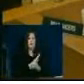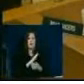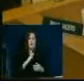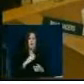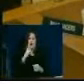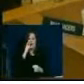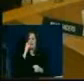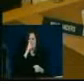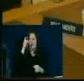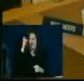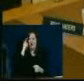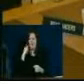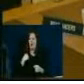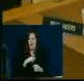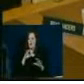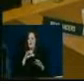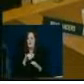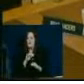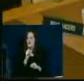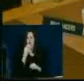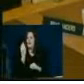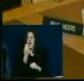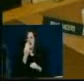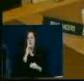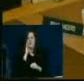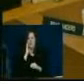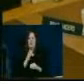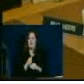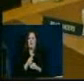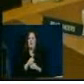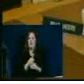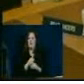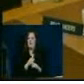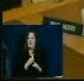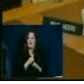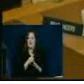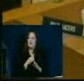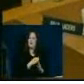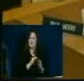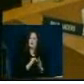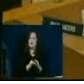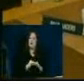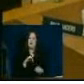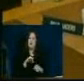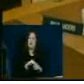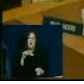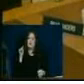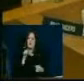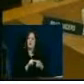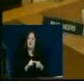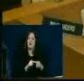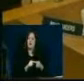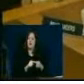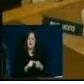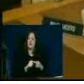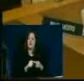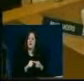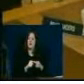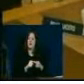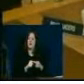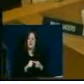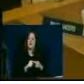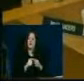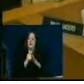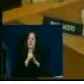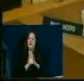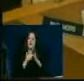for us to do that. And so, Monday I'm probably going to lean toward postponing our vote until an Attorney General has made a